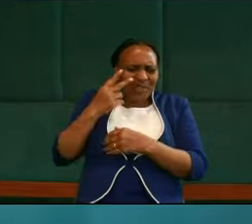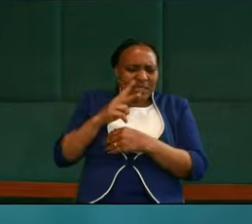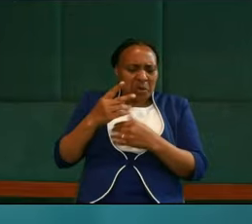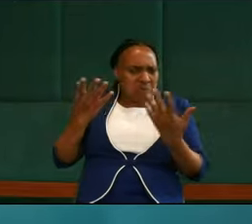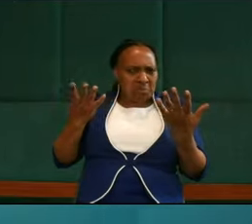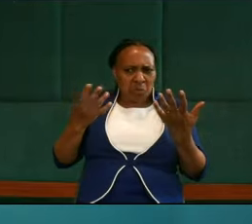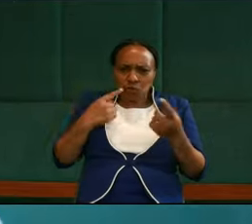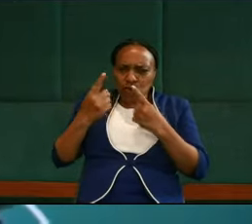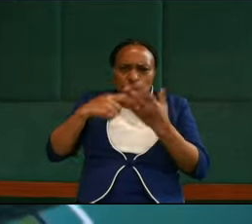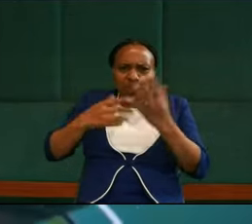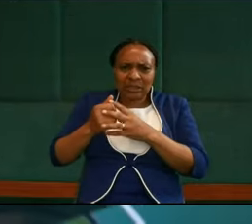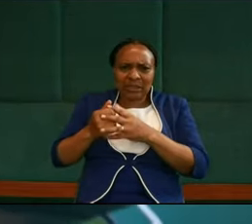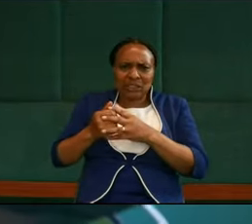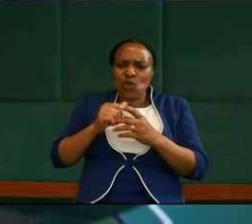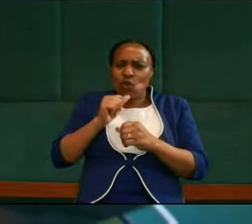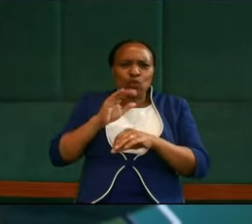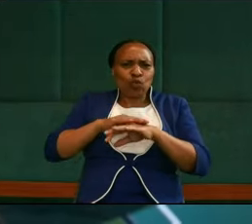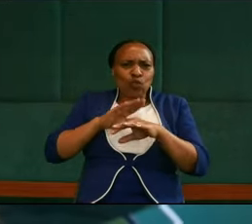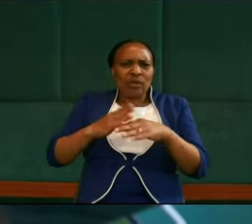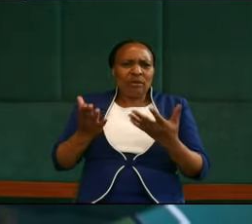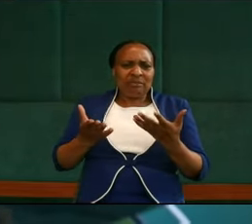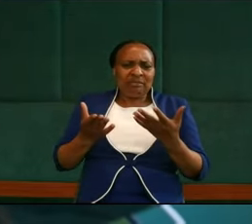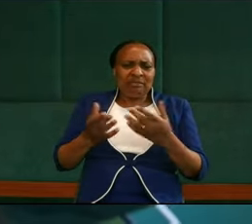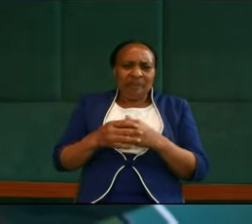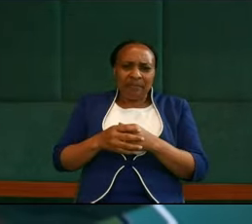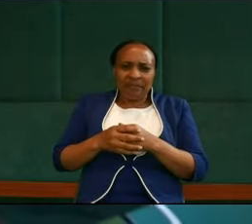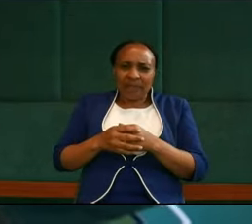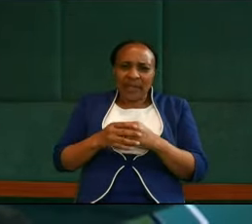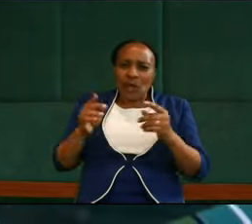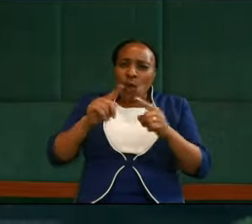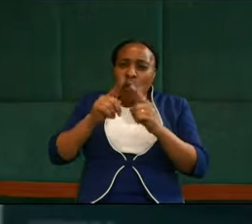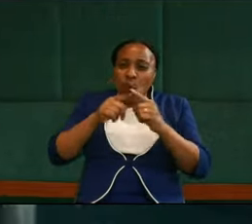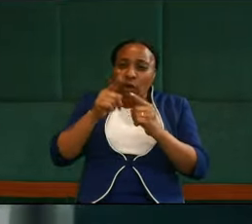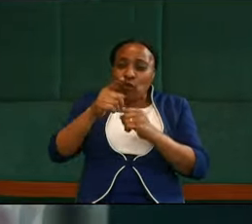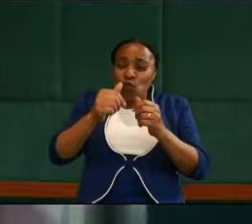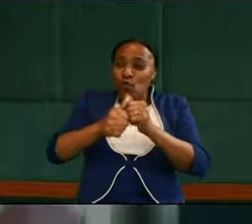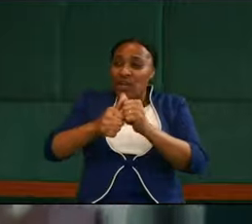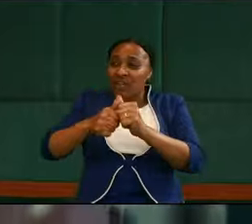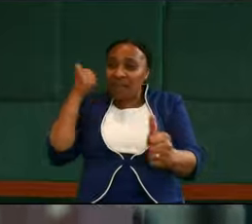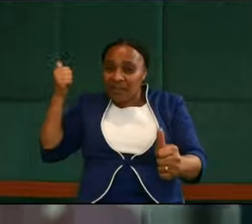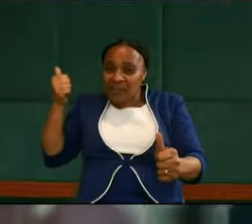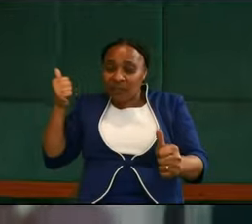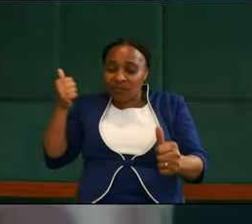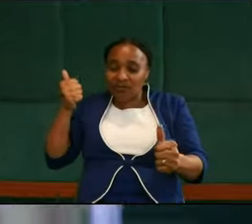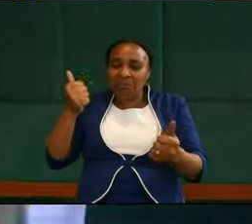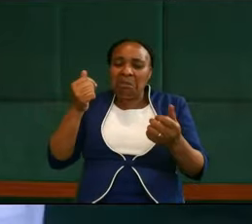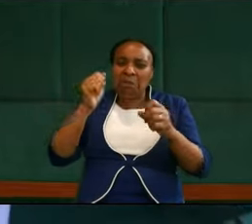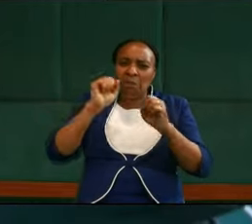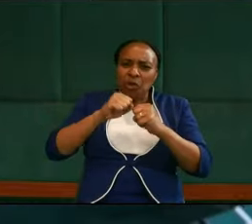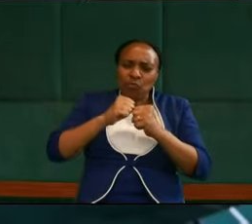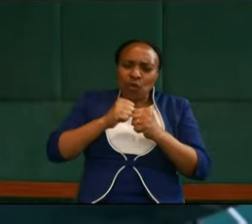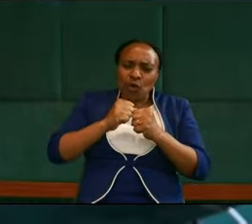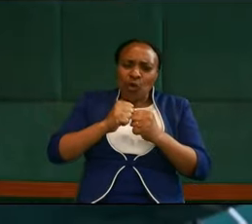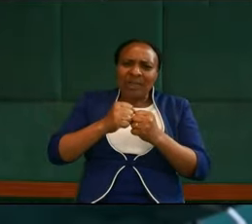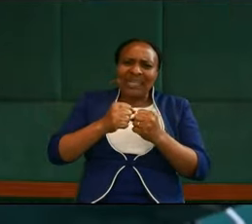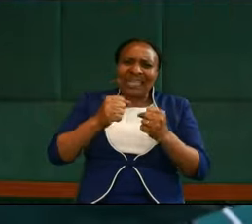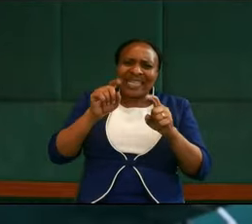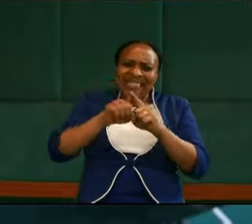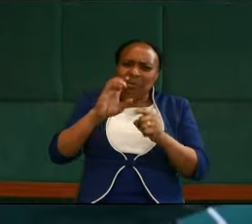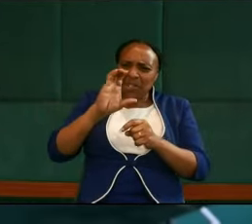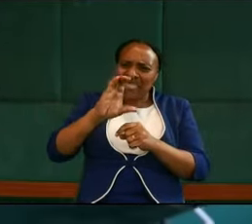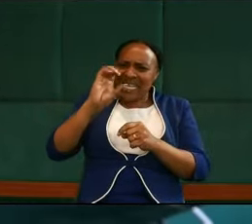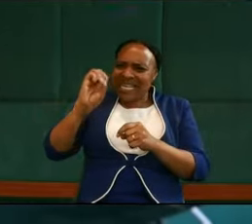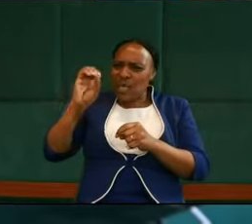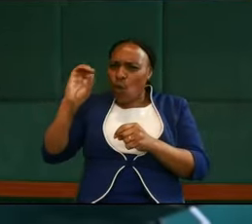odd one. You are in good company. When your refusal to take bribe as a leading CEO to